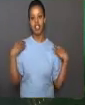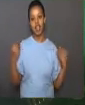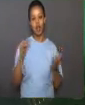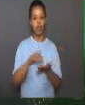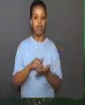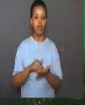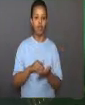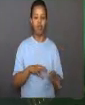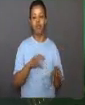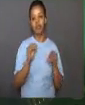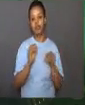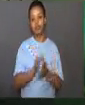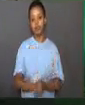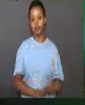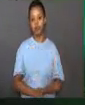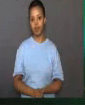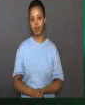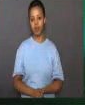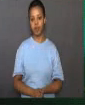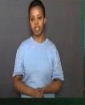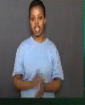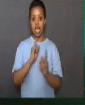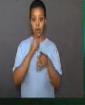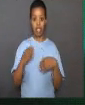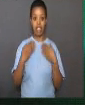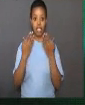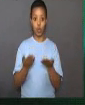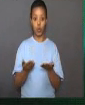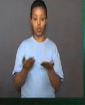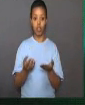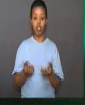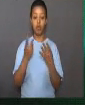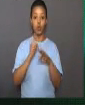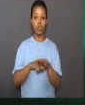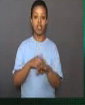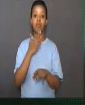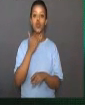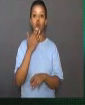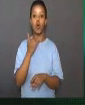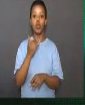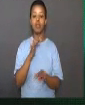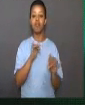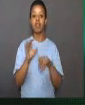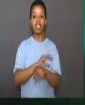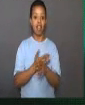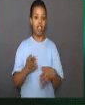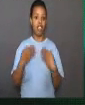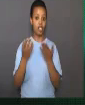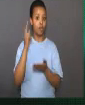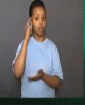Hello again, students. If you said that sugars are referred to